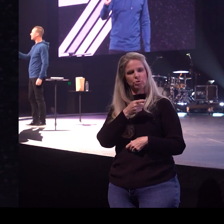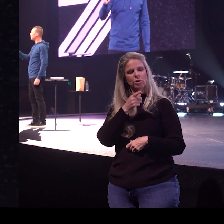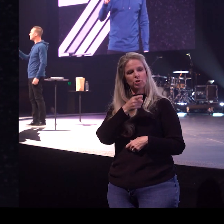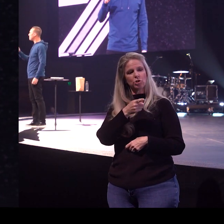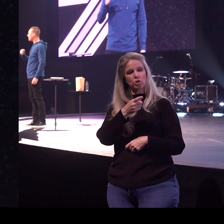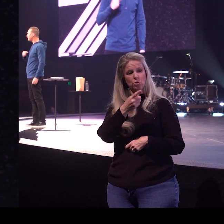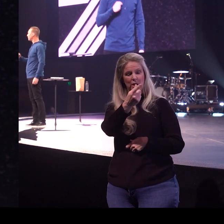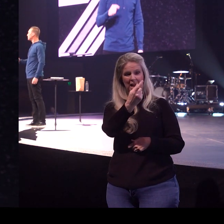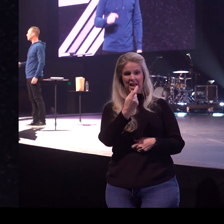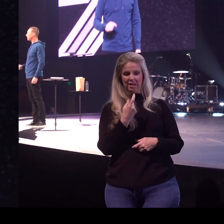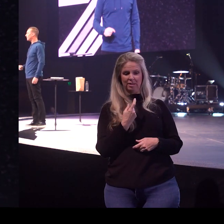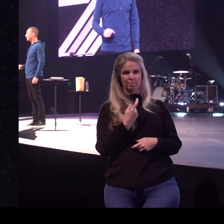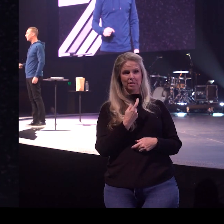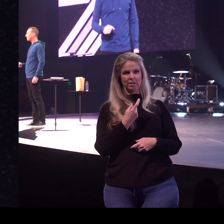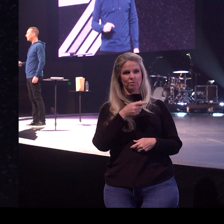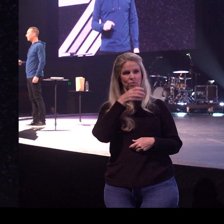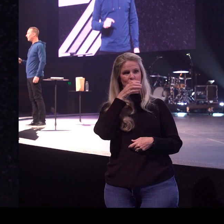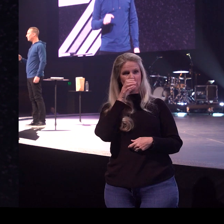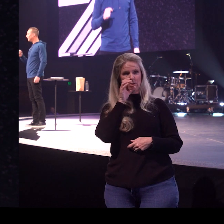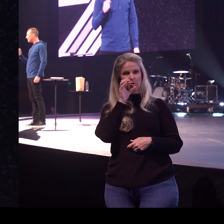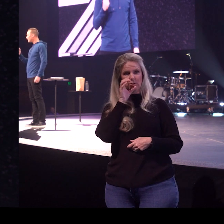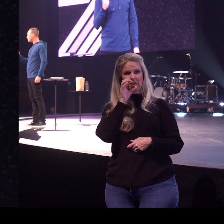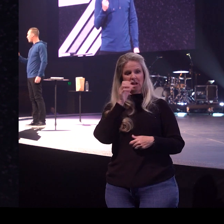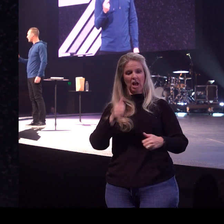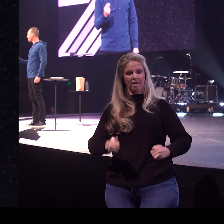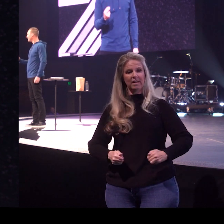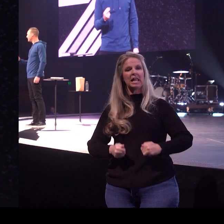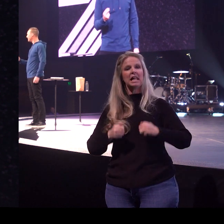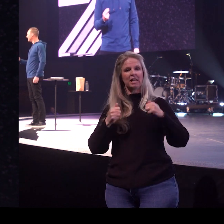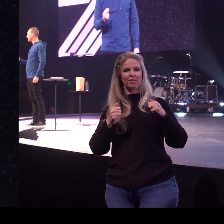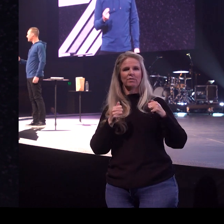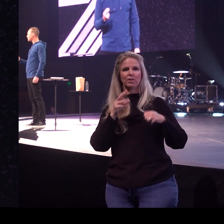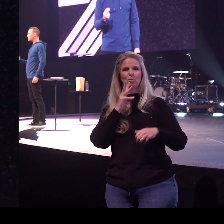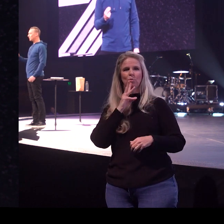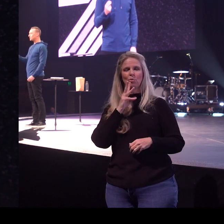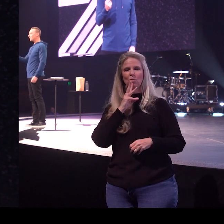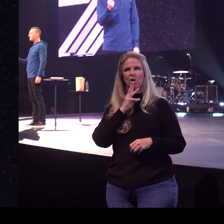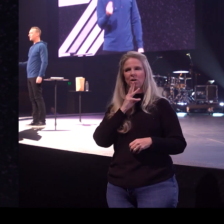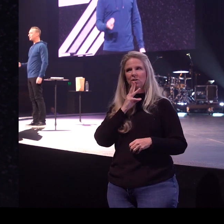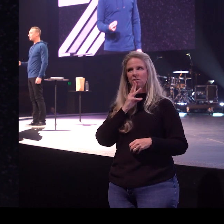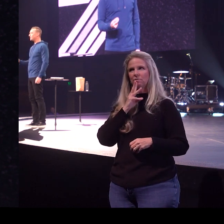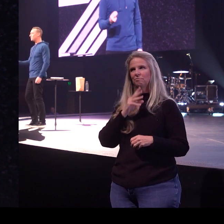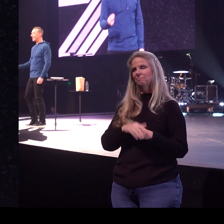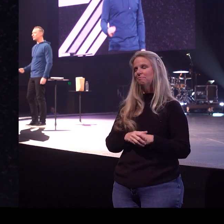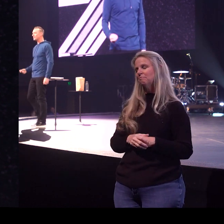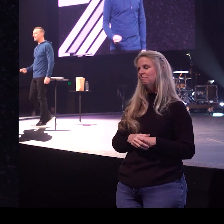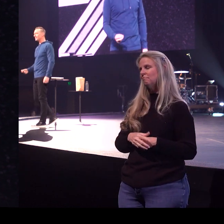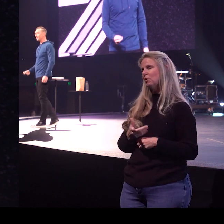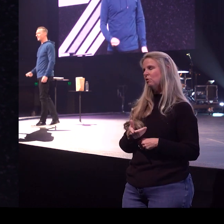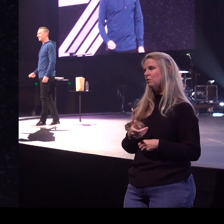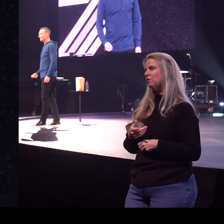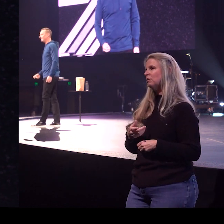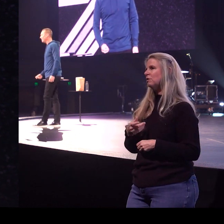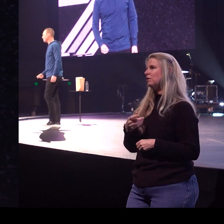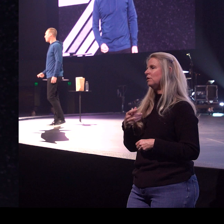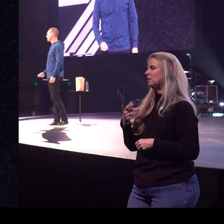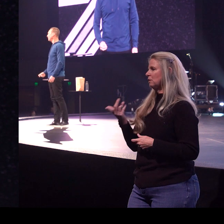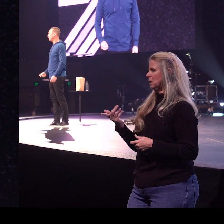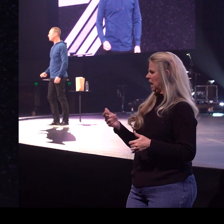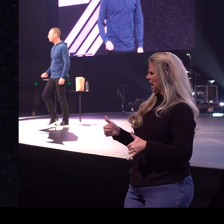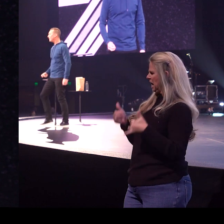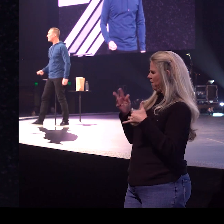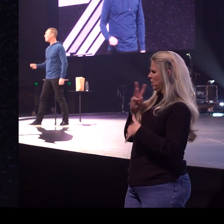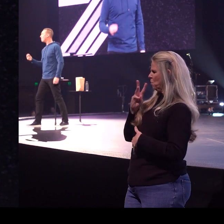be asking me for a drink of living water. Now, she's a little spicy. She says back, she says, living